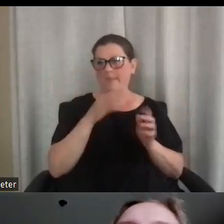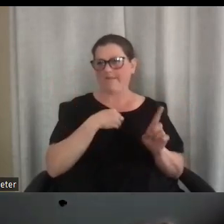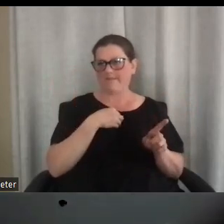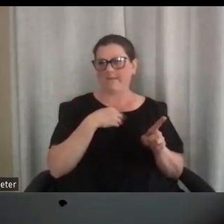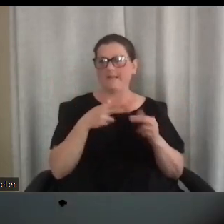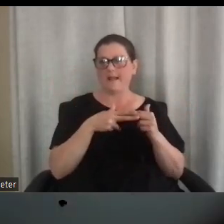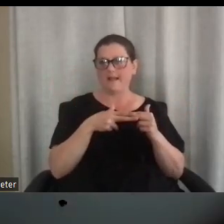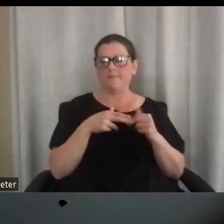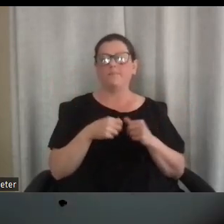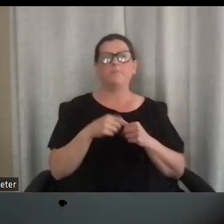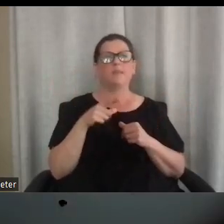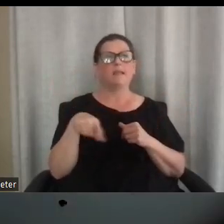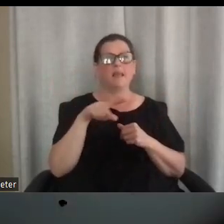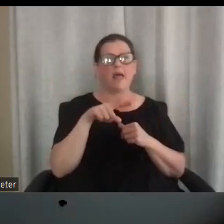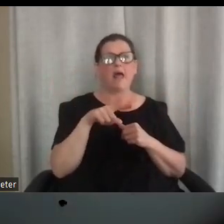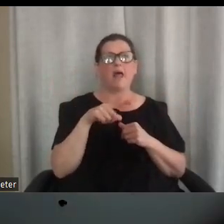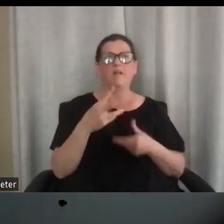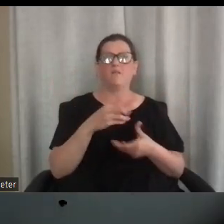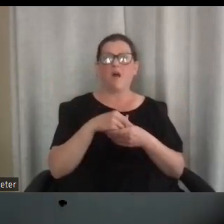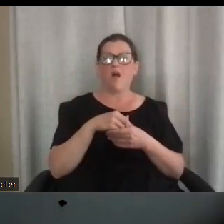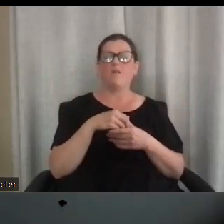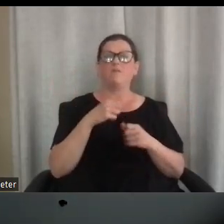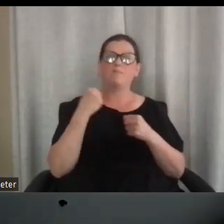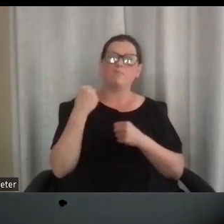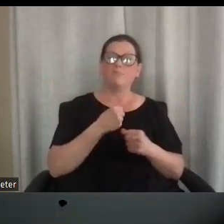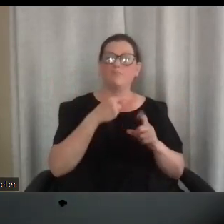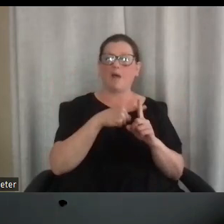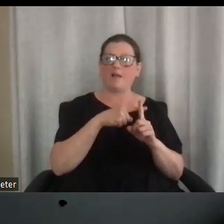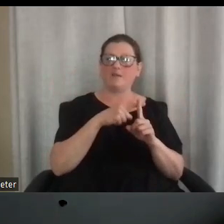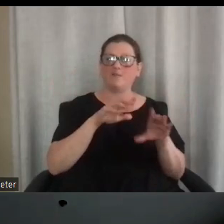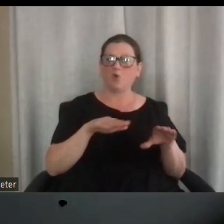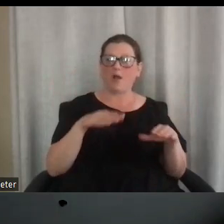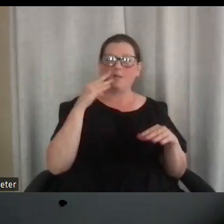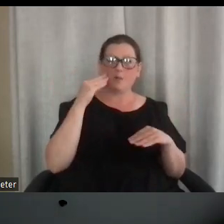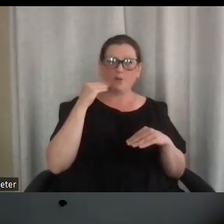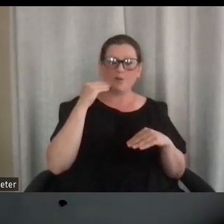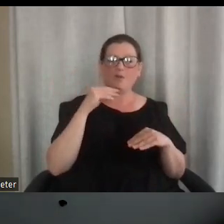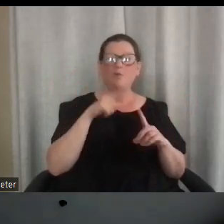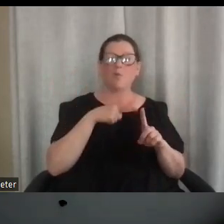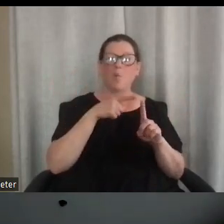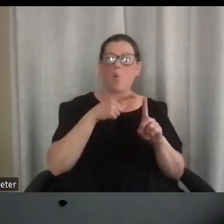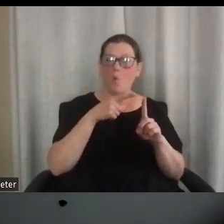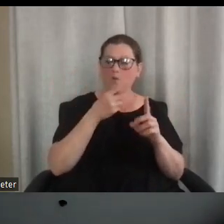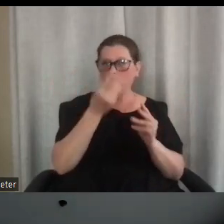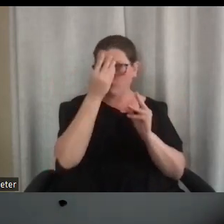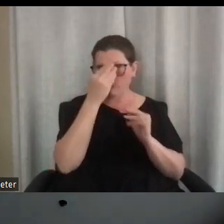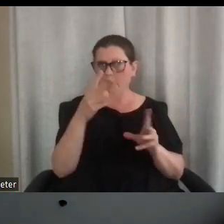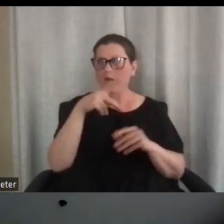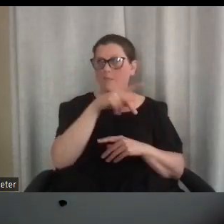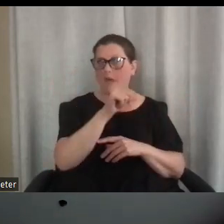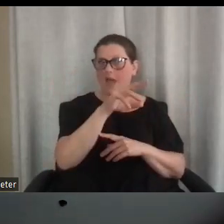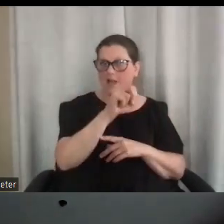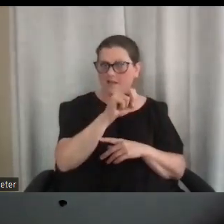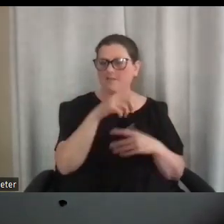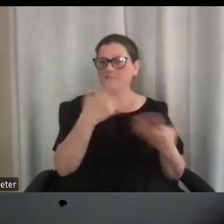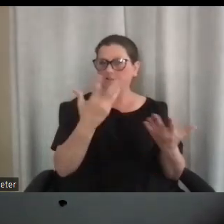This campaign we called The Power of Positive Childhood Experiences, and it had a goal of raising awareness of what PACEs are among parents,